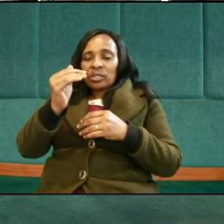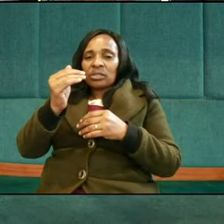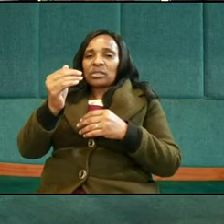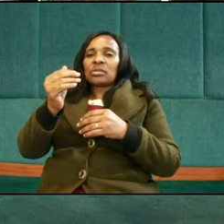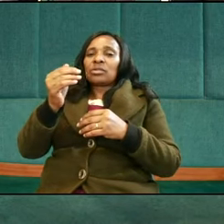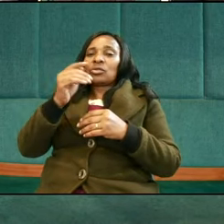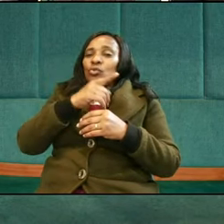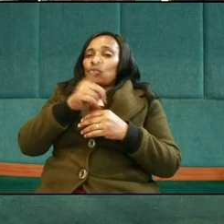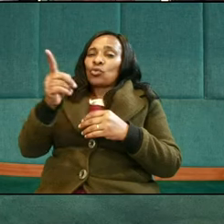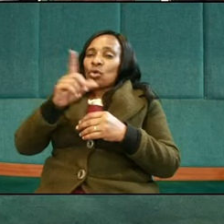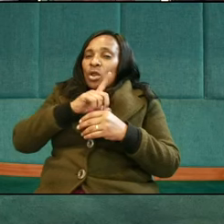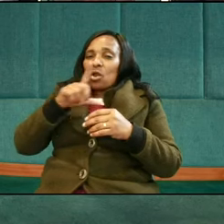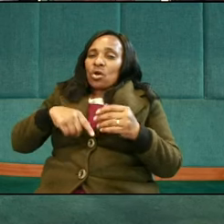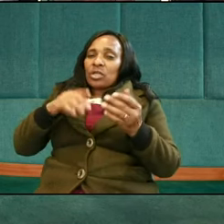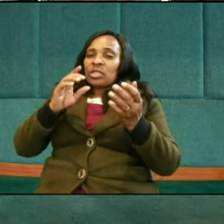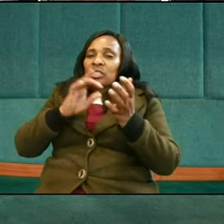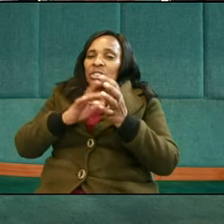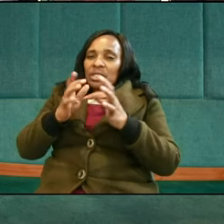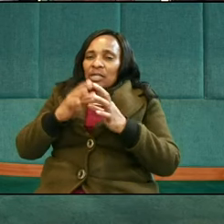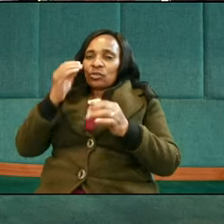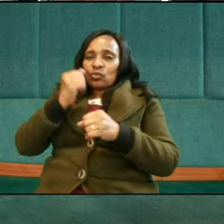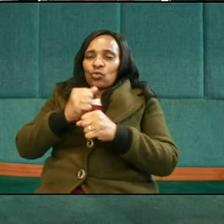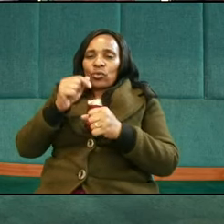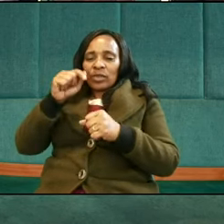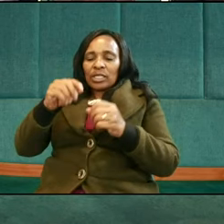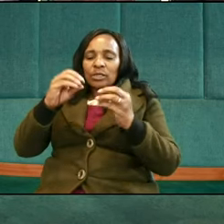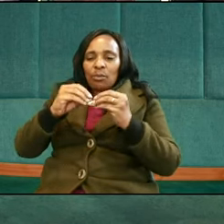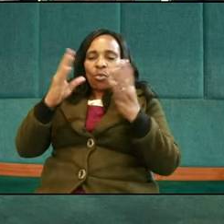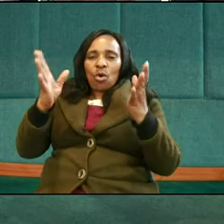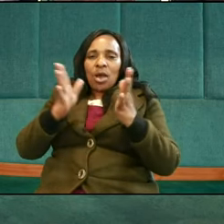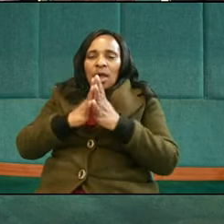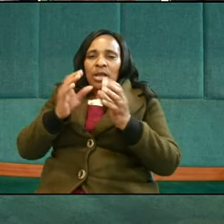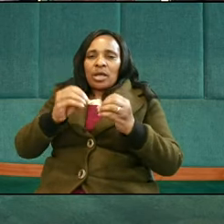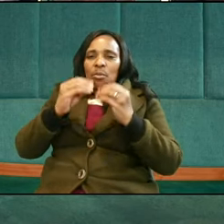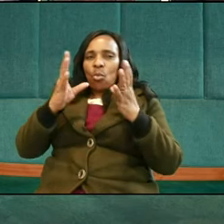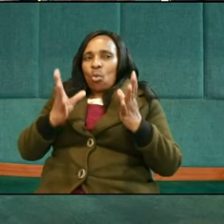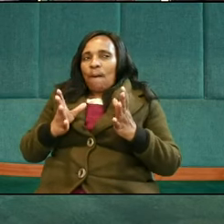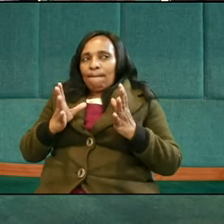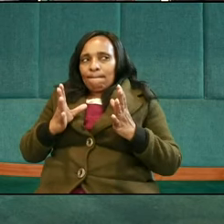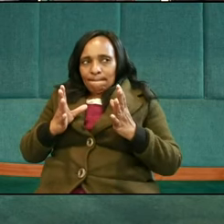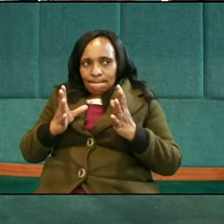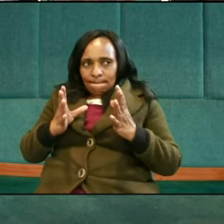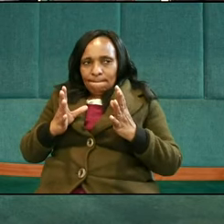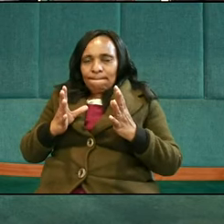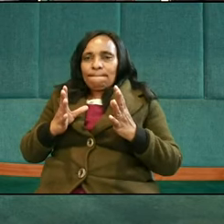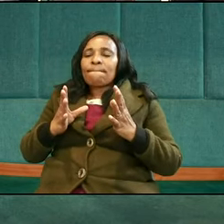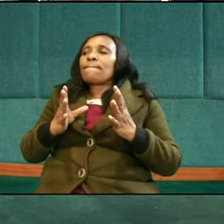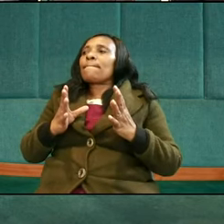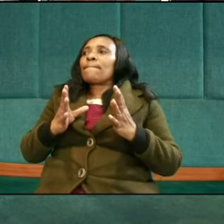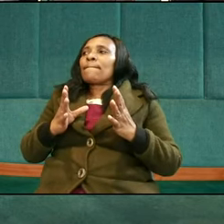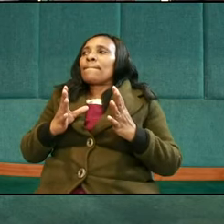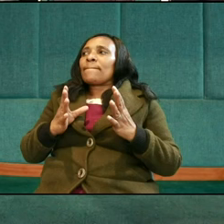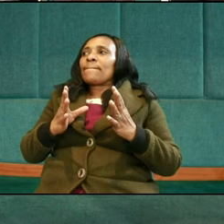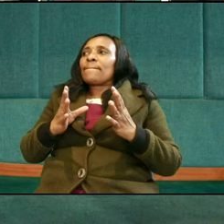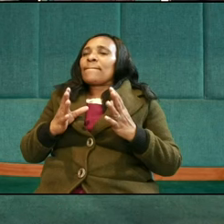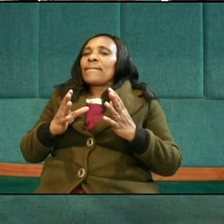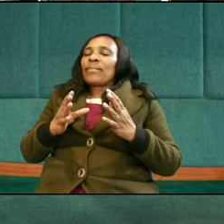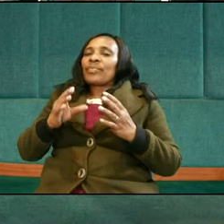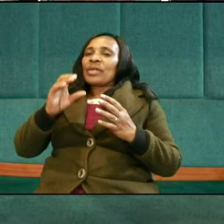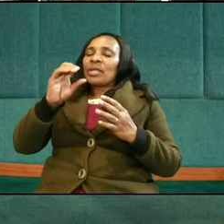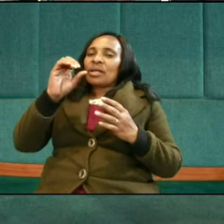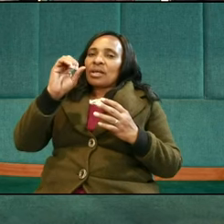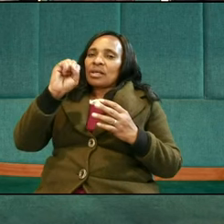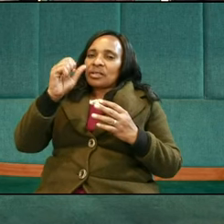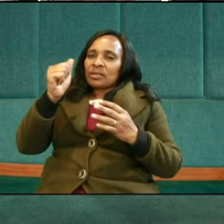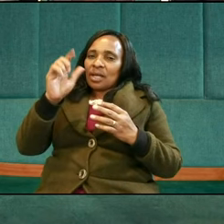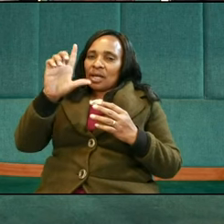in the Lord Jesus to do this more and more." Okay. Solomon?